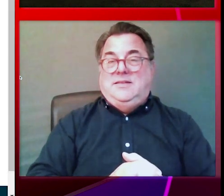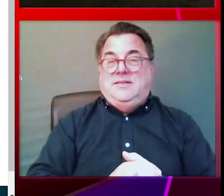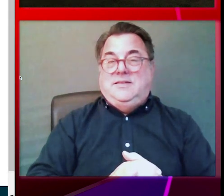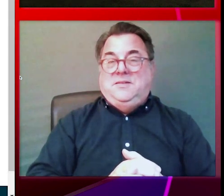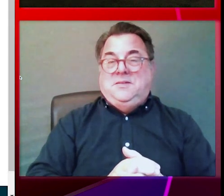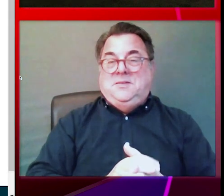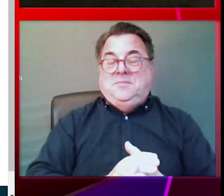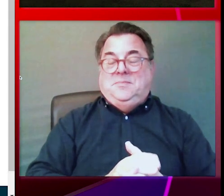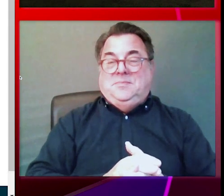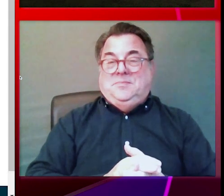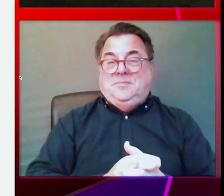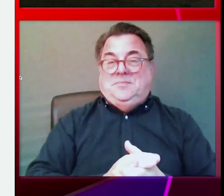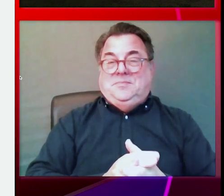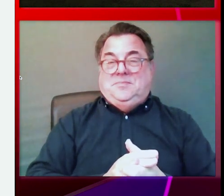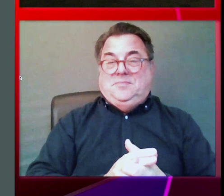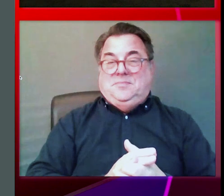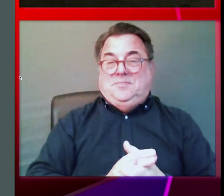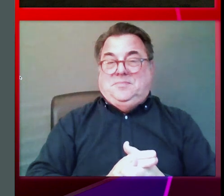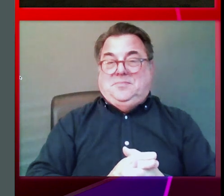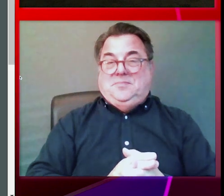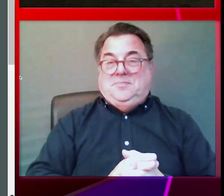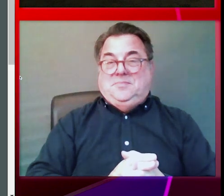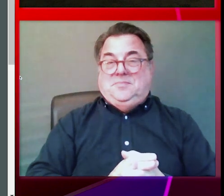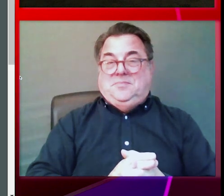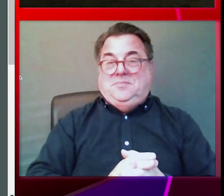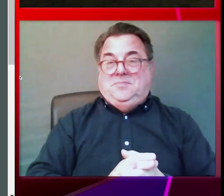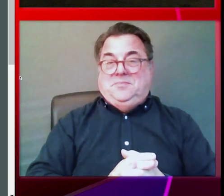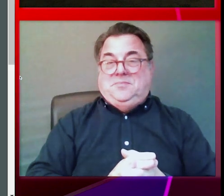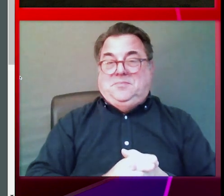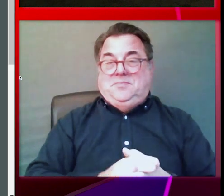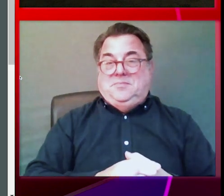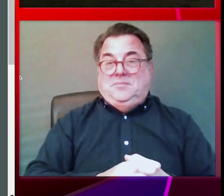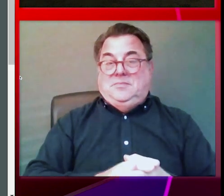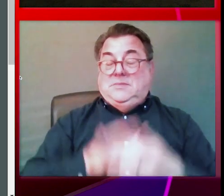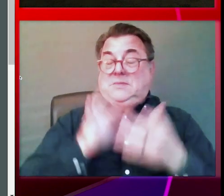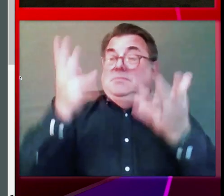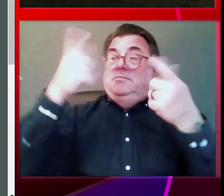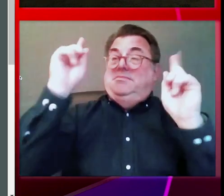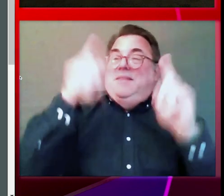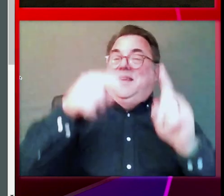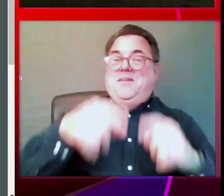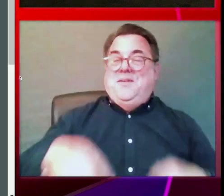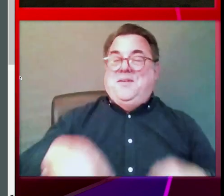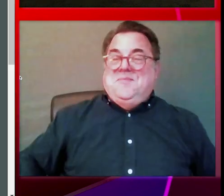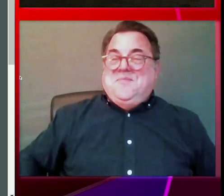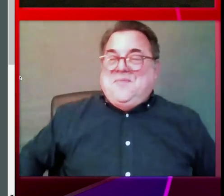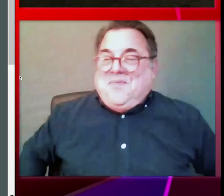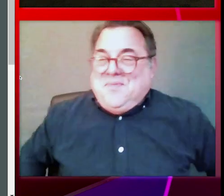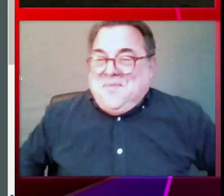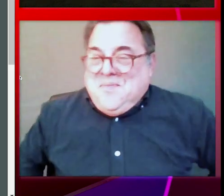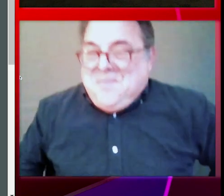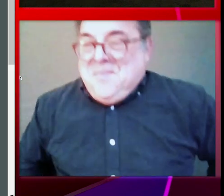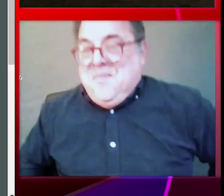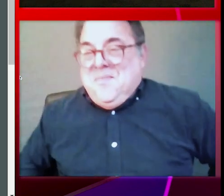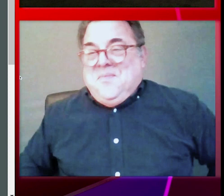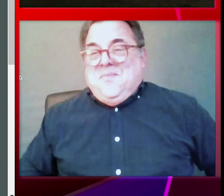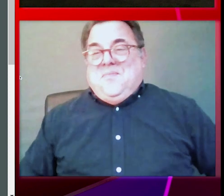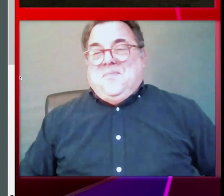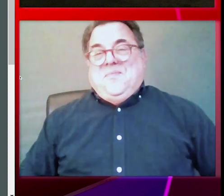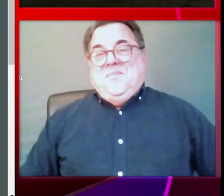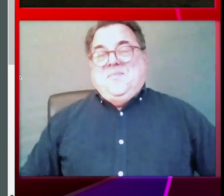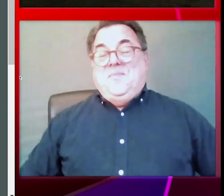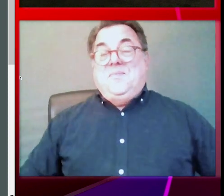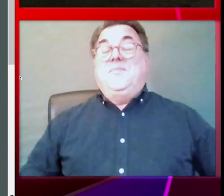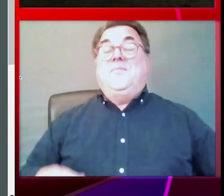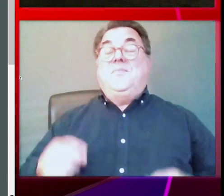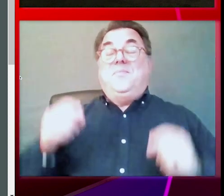don't know. I jinxed it. So there it is. There we go. That was a little demo effect. But done for purpose. But you